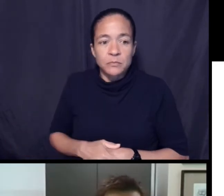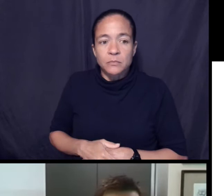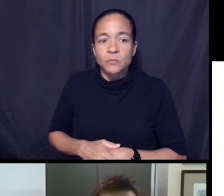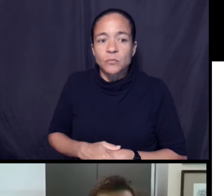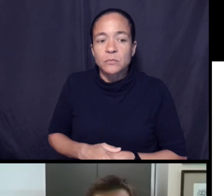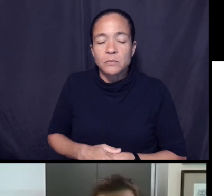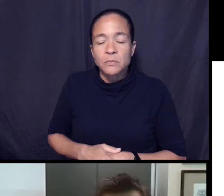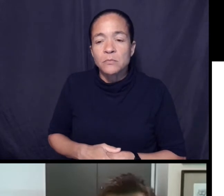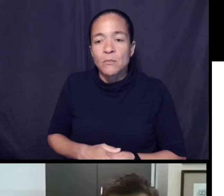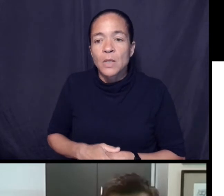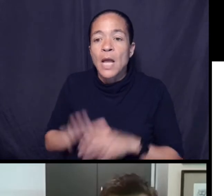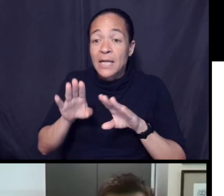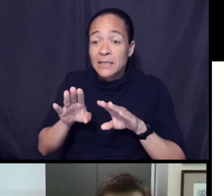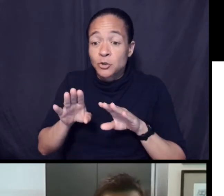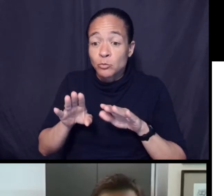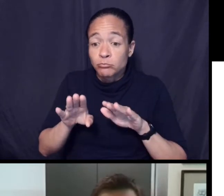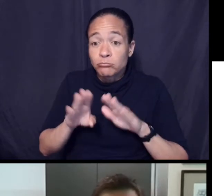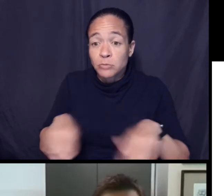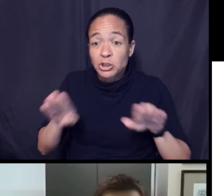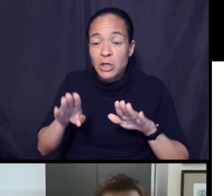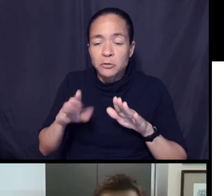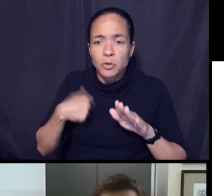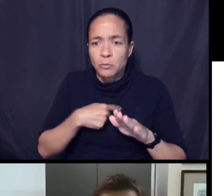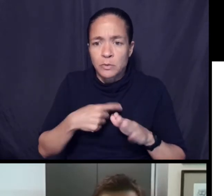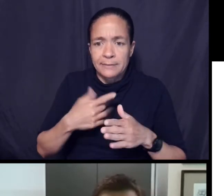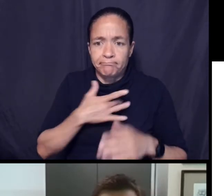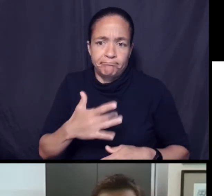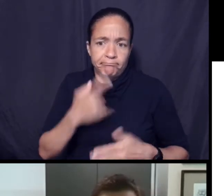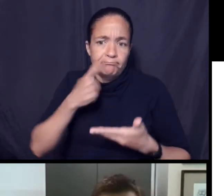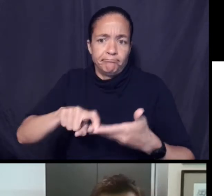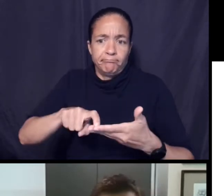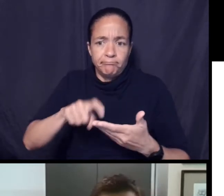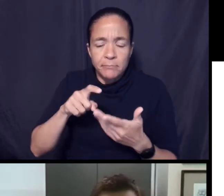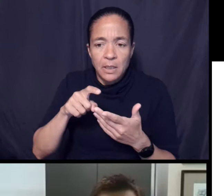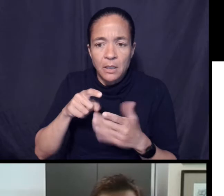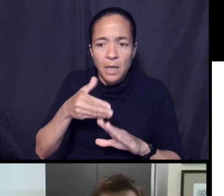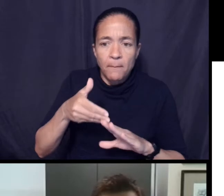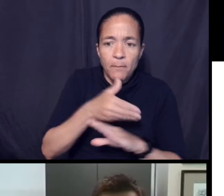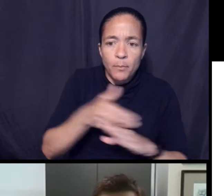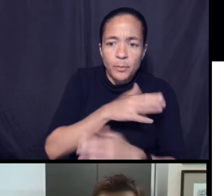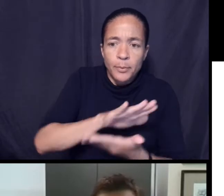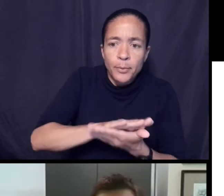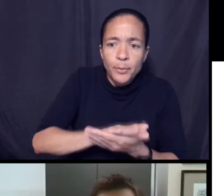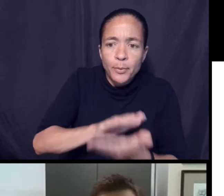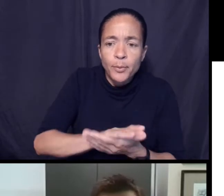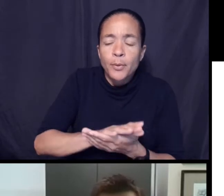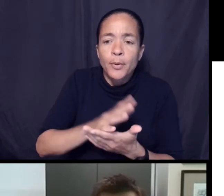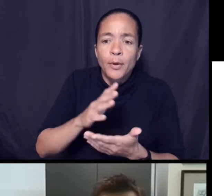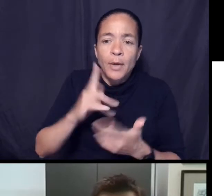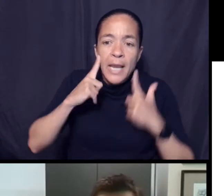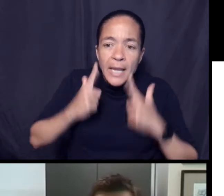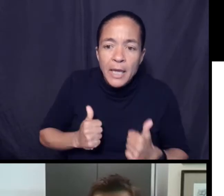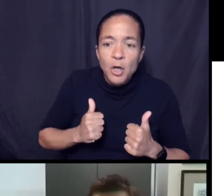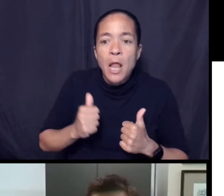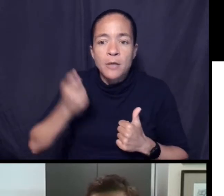So children are commonly being identified in preschool to early grade school with hearing loss associated with speech delay who pass